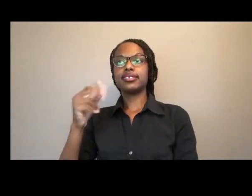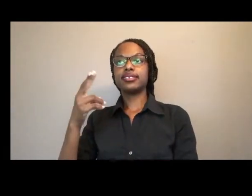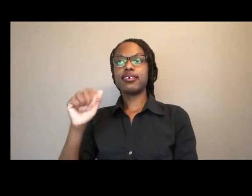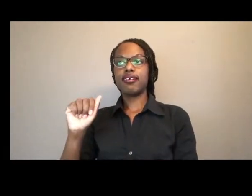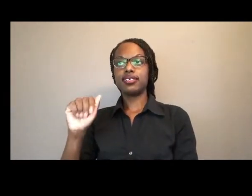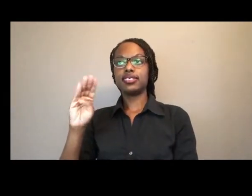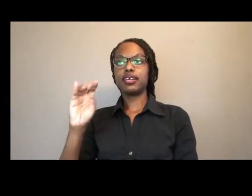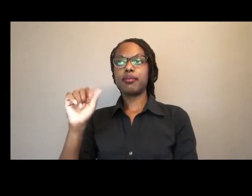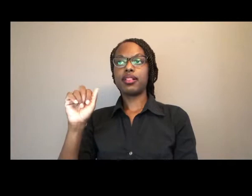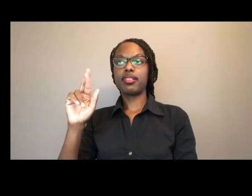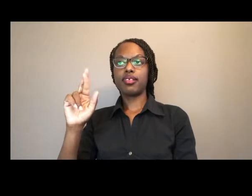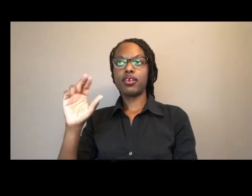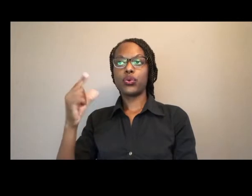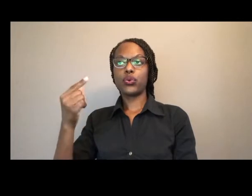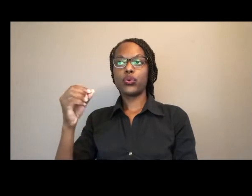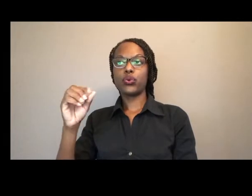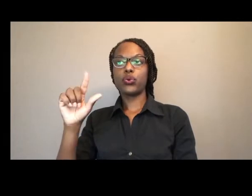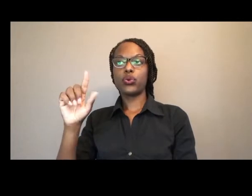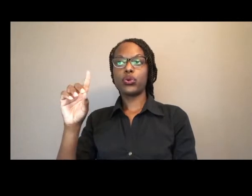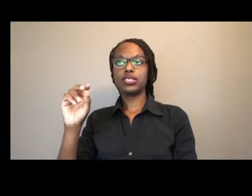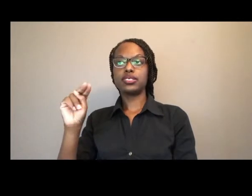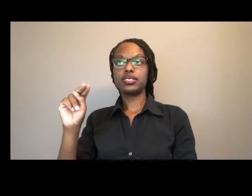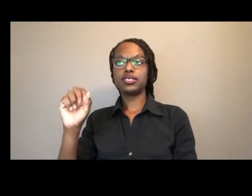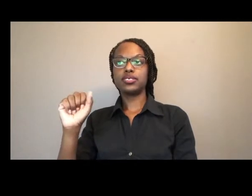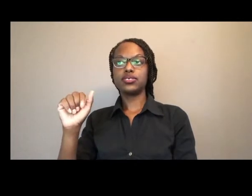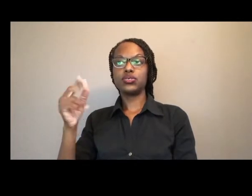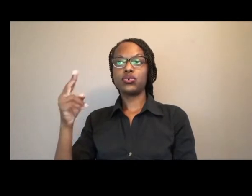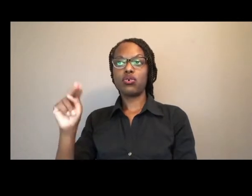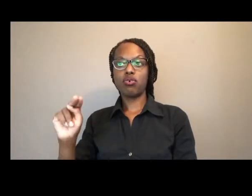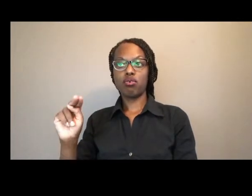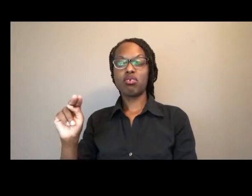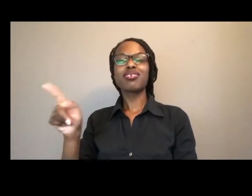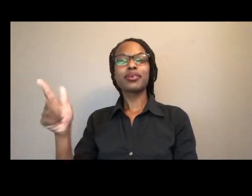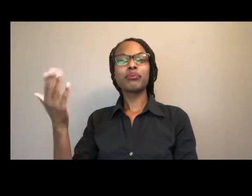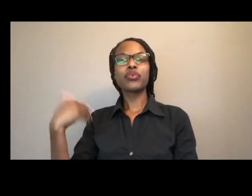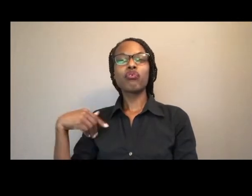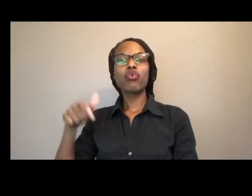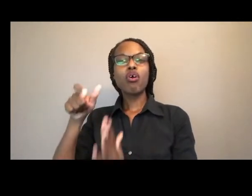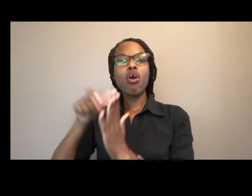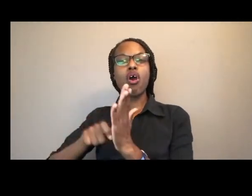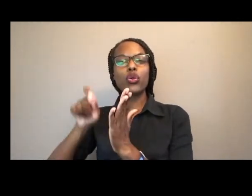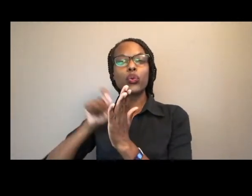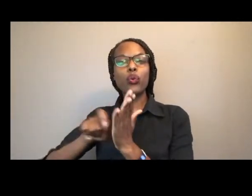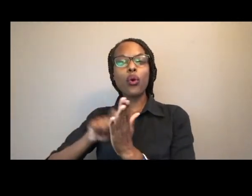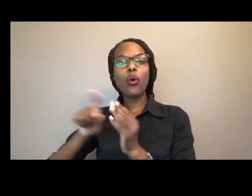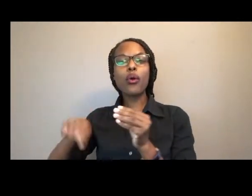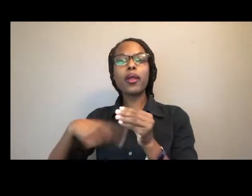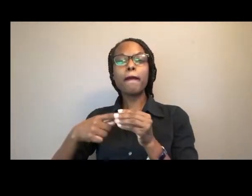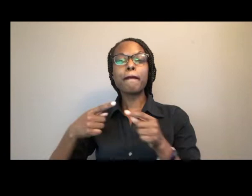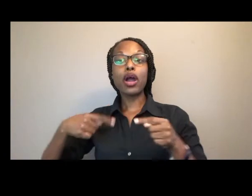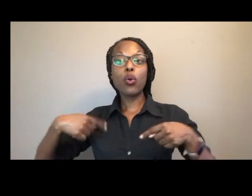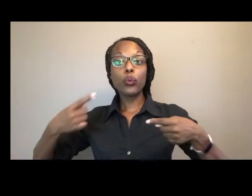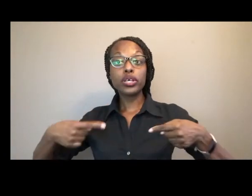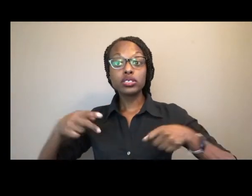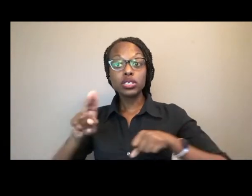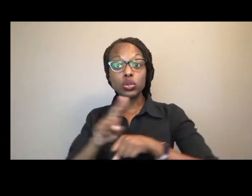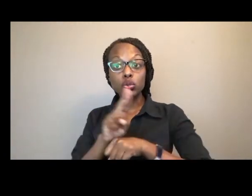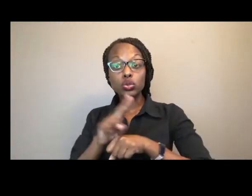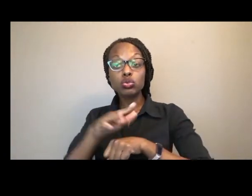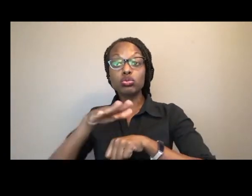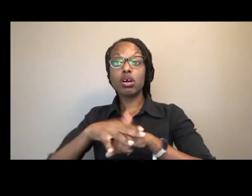came to a meeting, and we got other people in my gym were